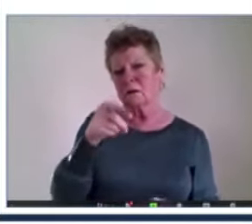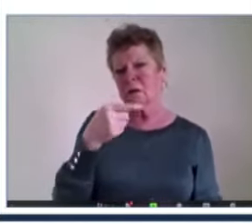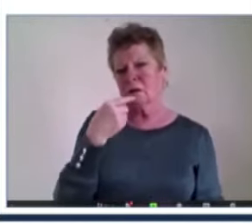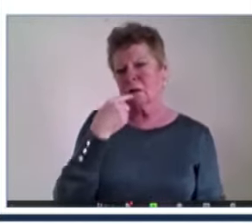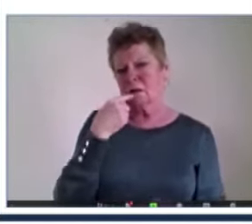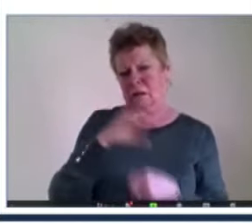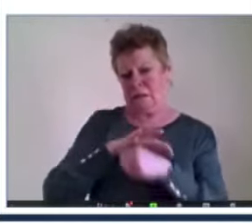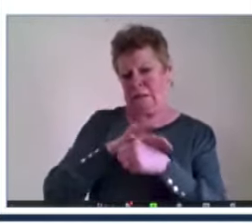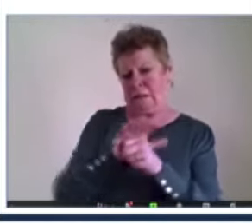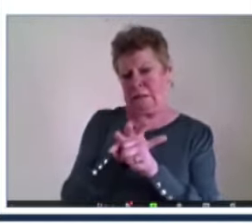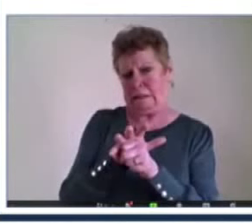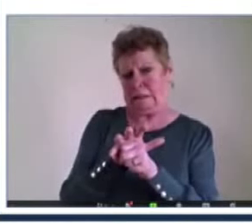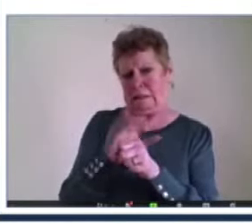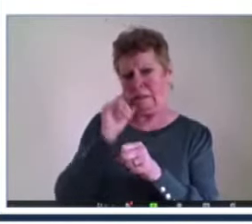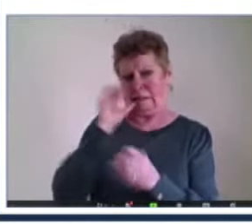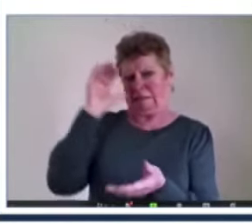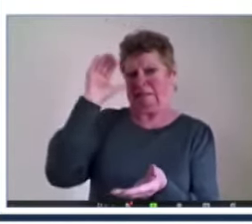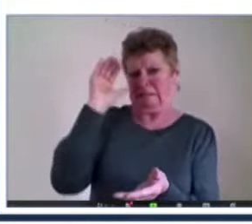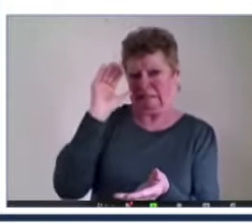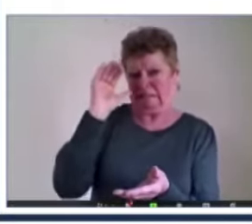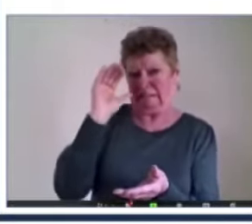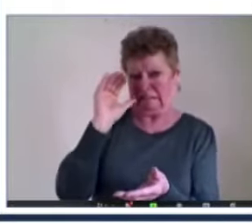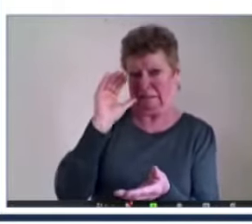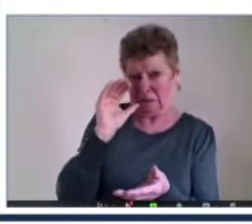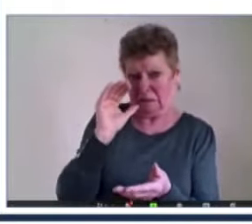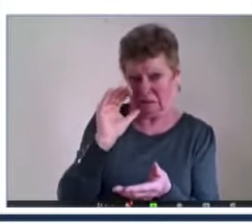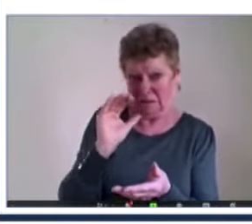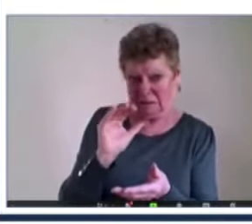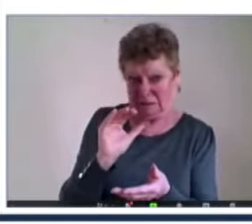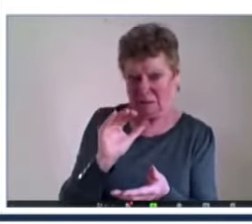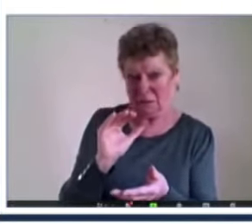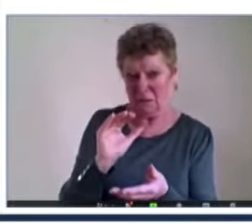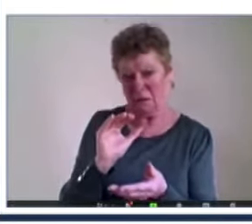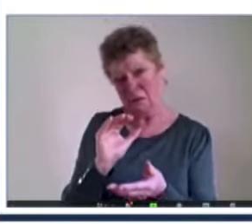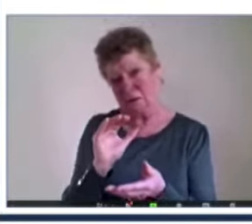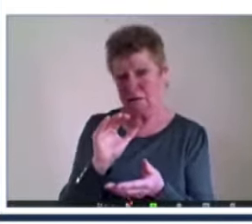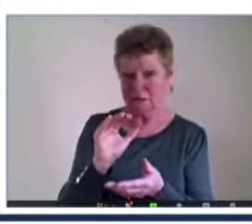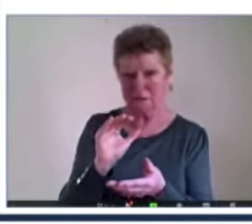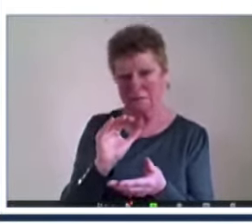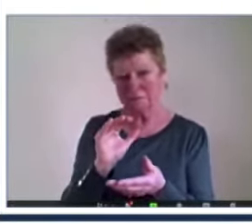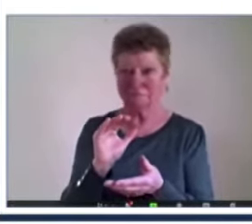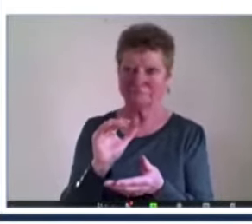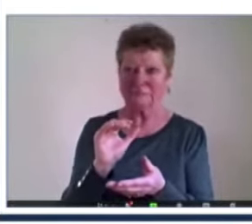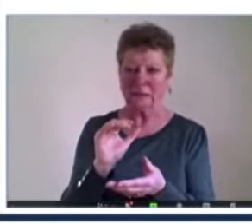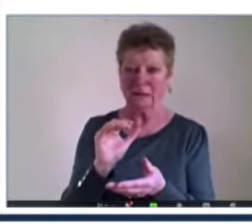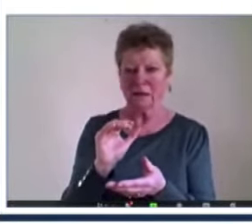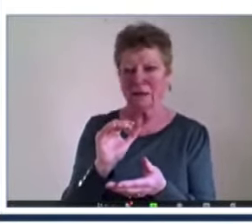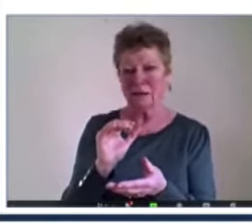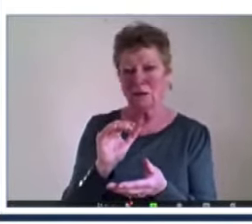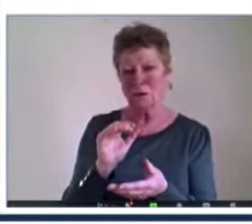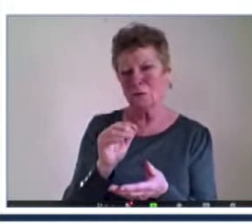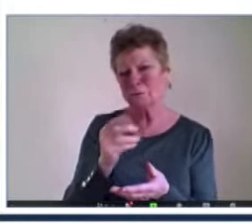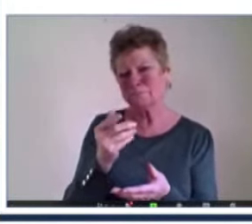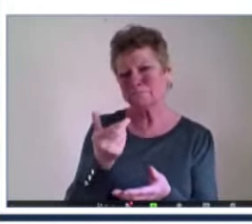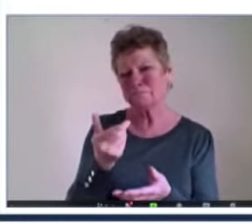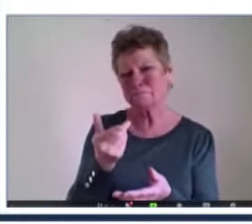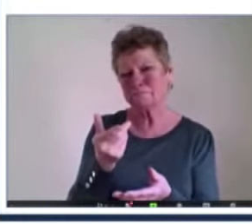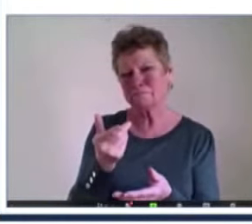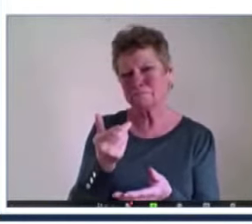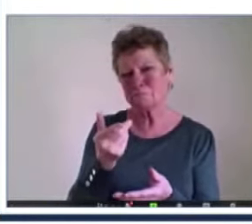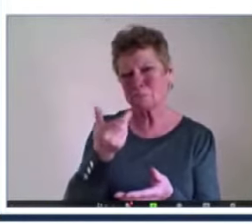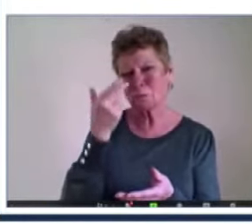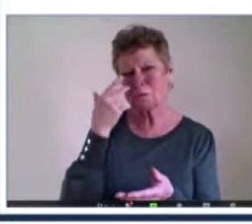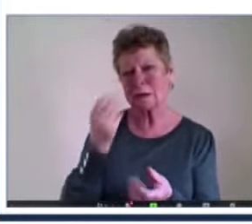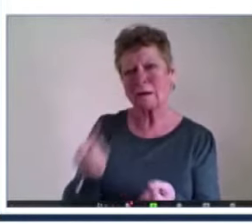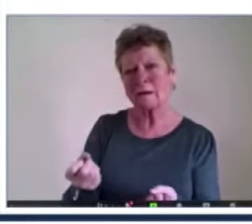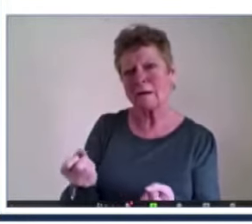is coming to an end, I know that it's kind of a indefinite sort of statement, but when you look at the case